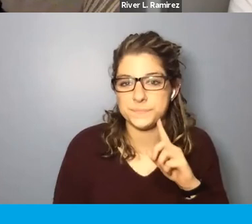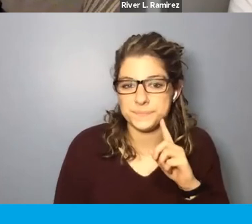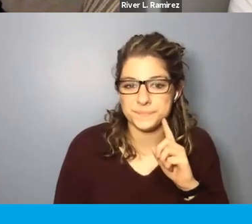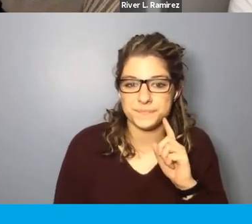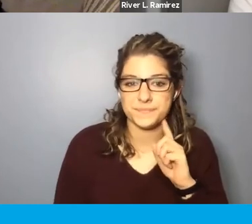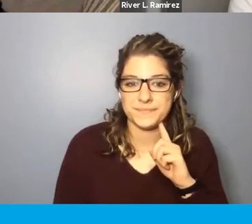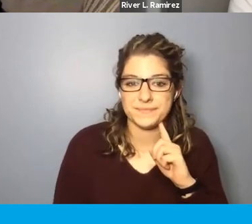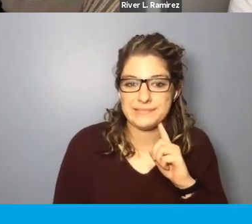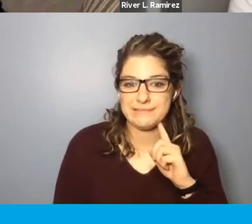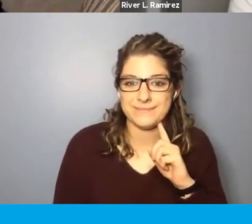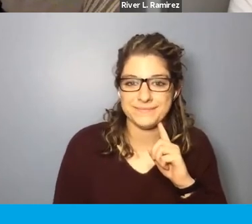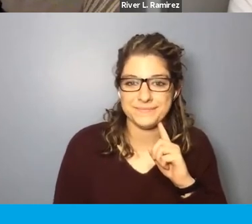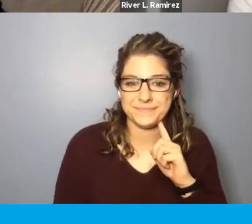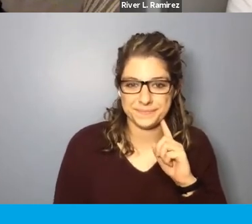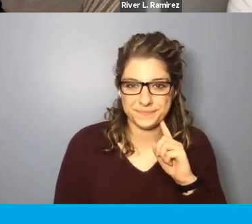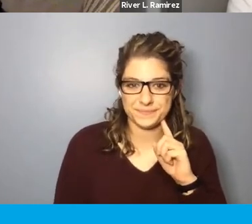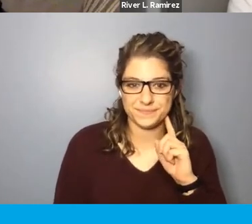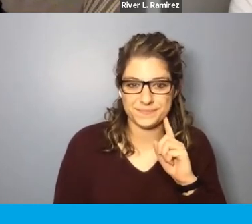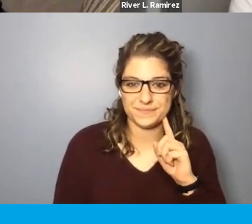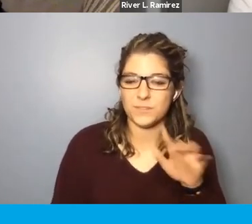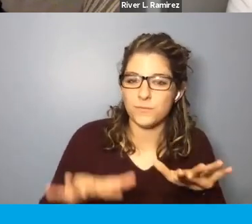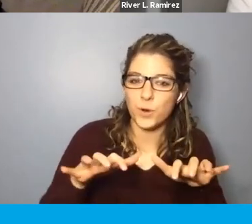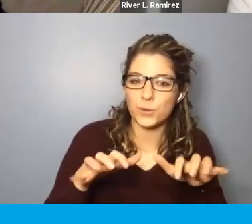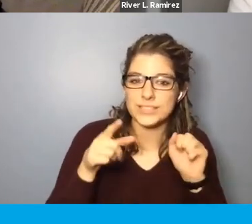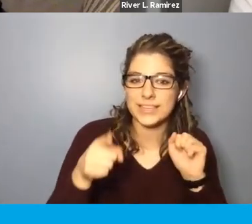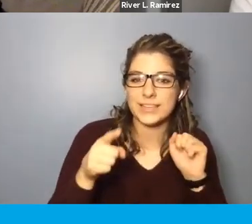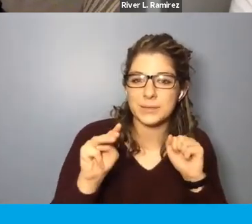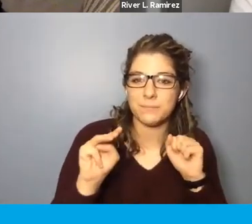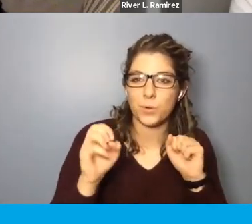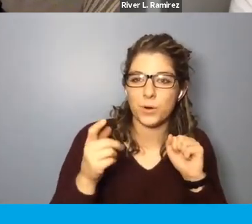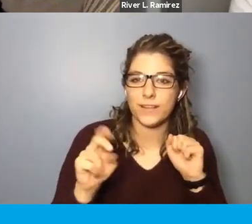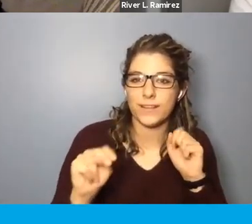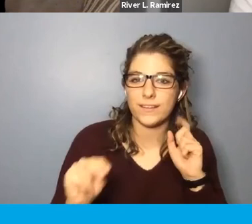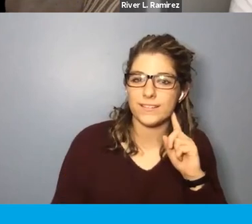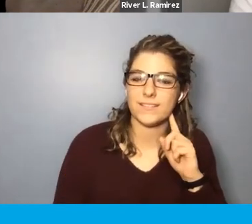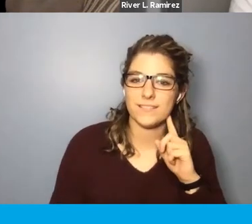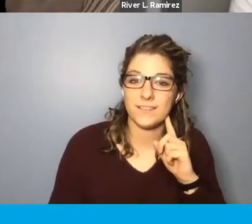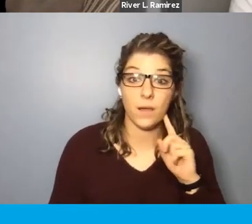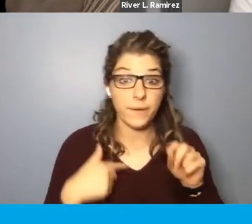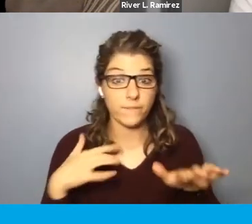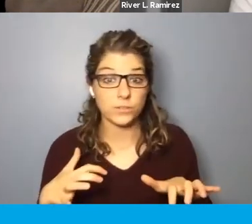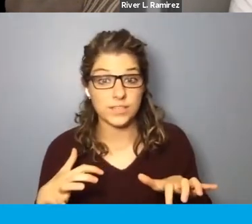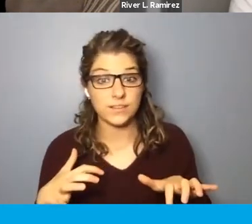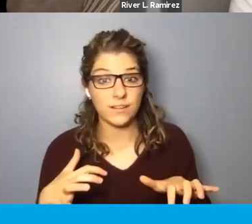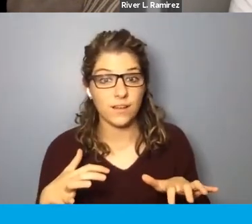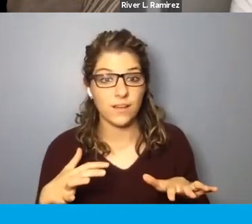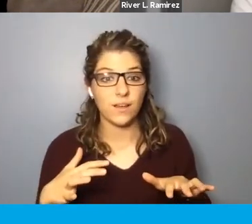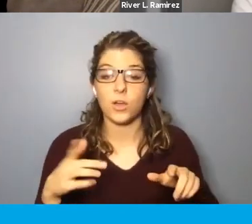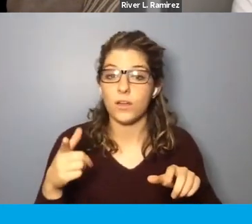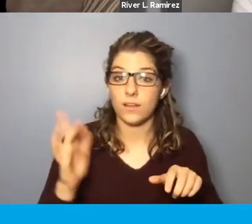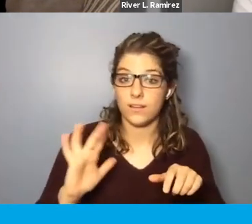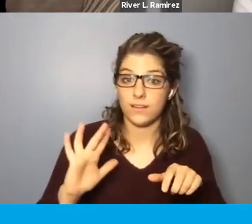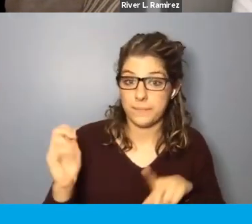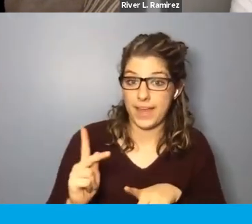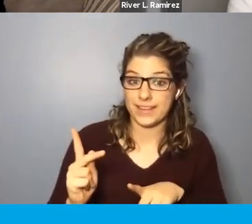oh, you're frozen. Oh, am I frozen? Oh, you were. Am I back?